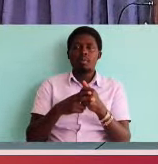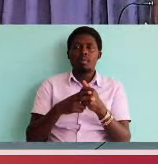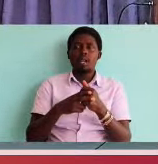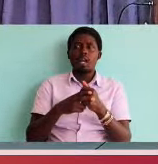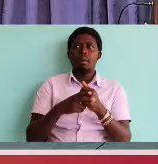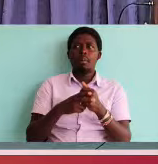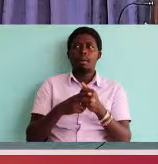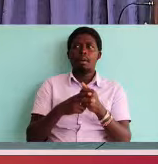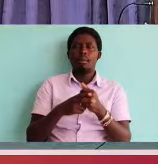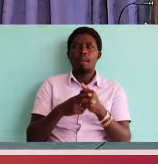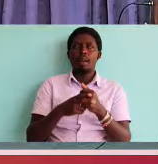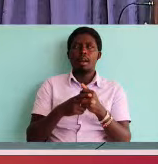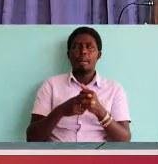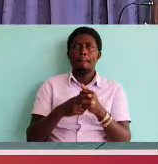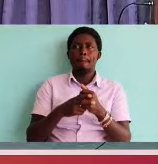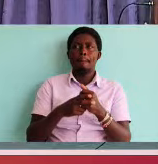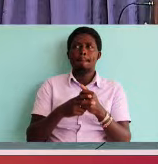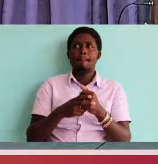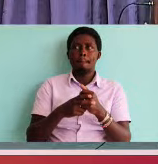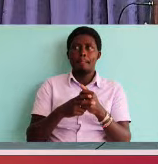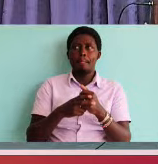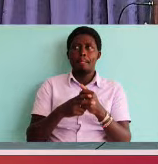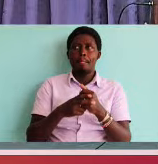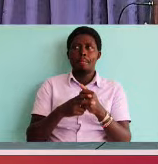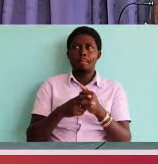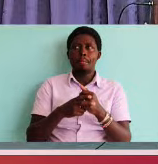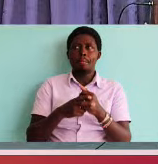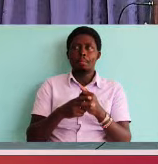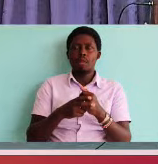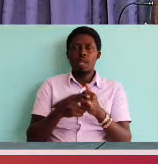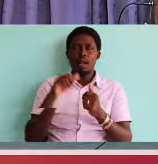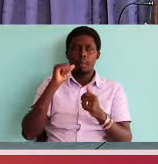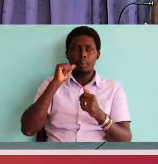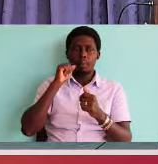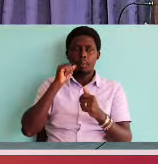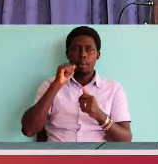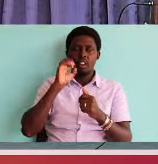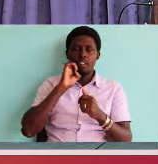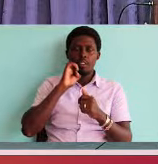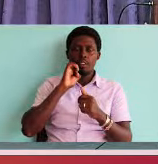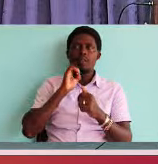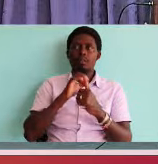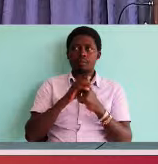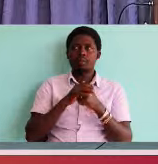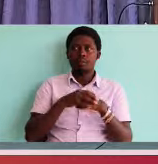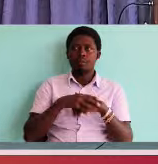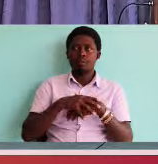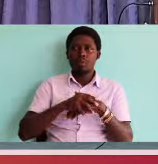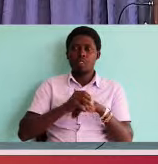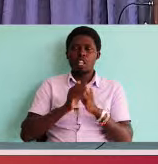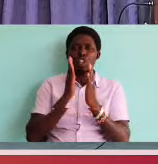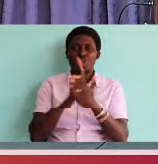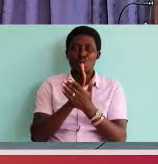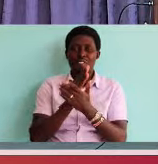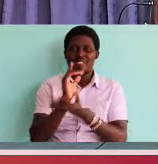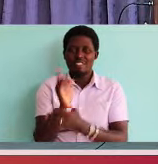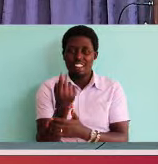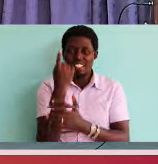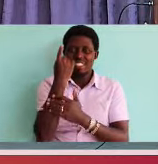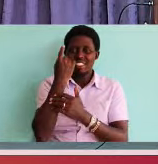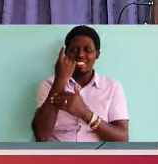And this is the first family. And I would say this is the true first family.